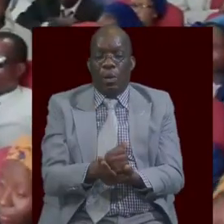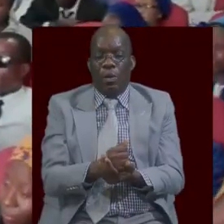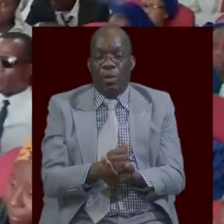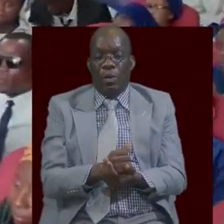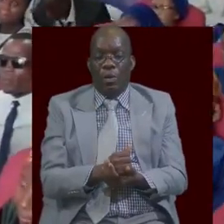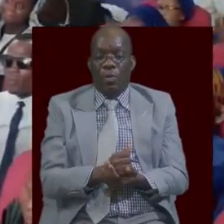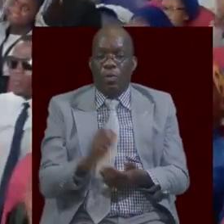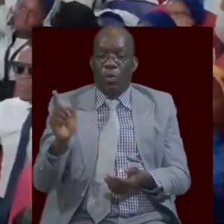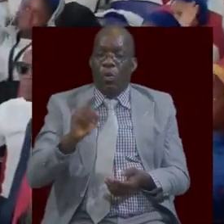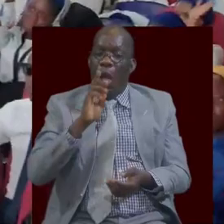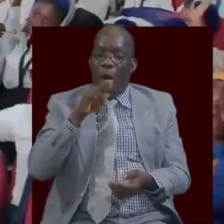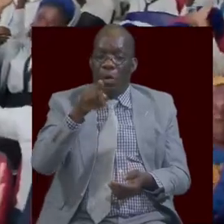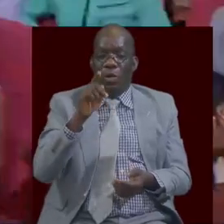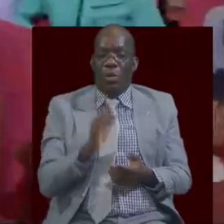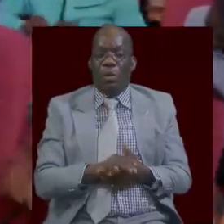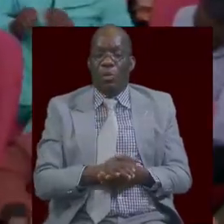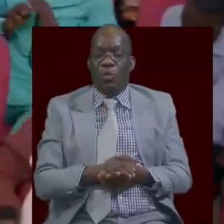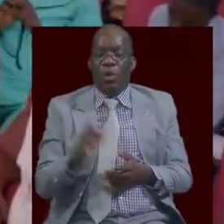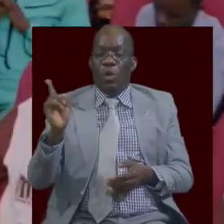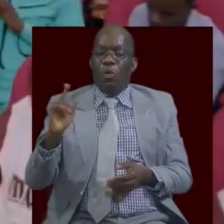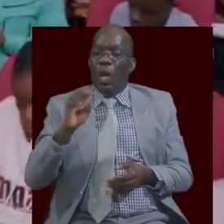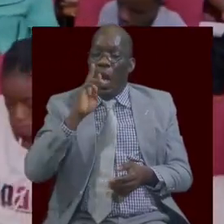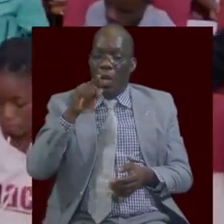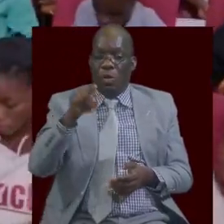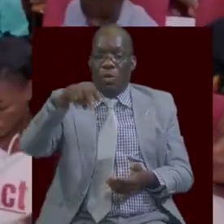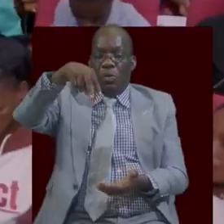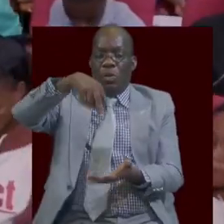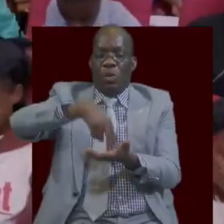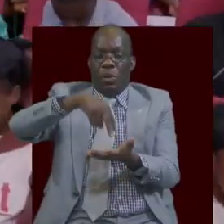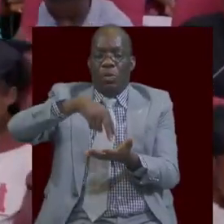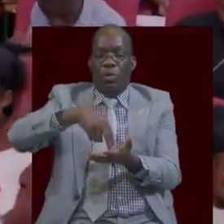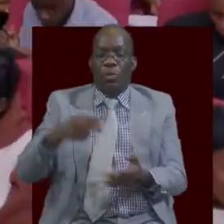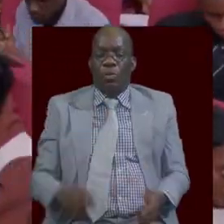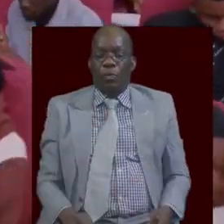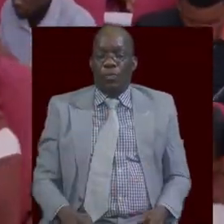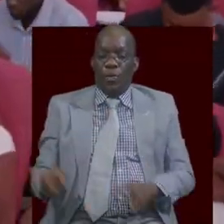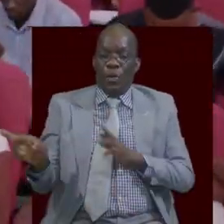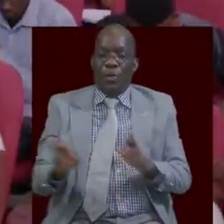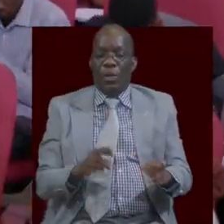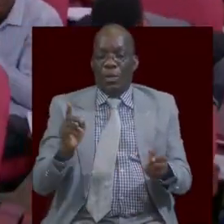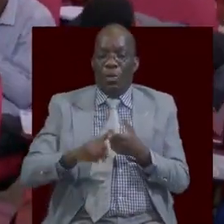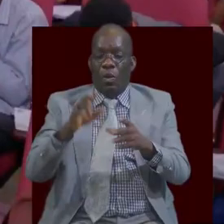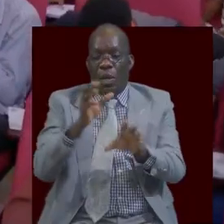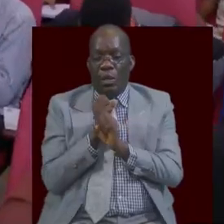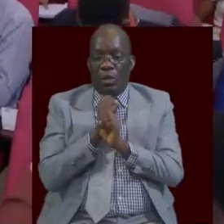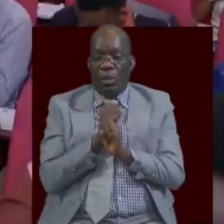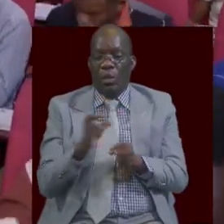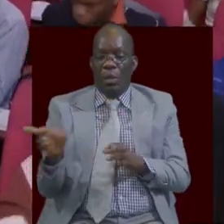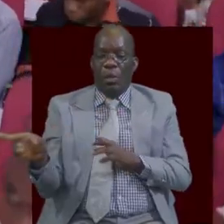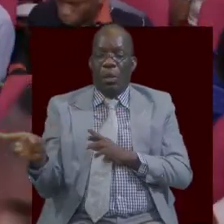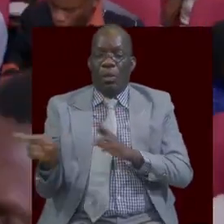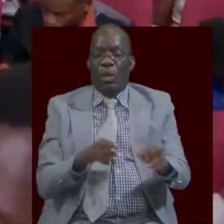Where are you? I said, where are you? Stand up. Stand up. Ready to achieve. Ready to